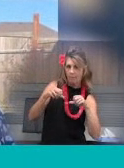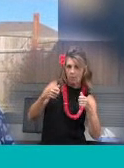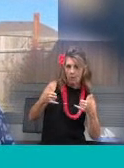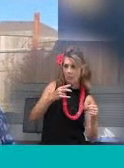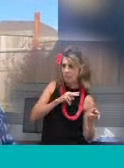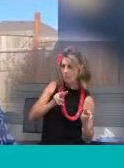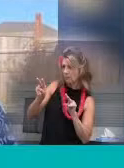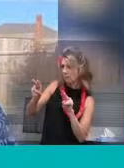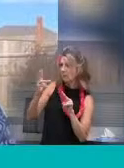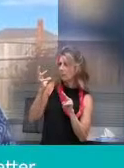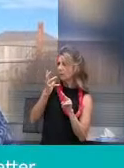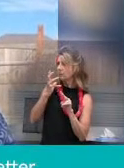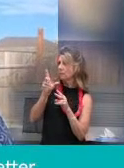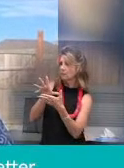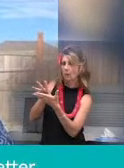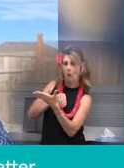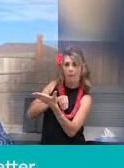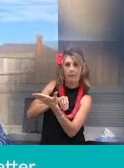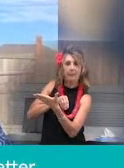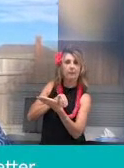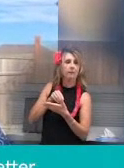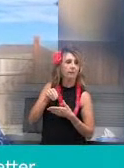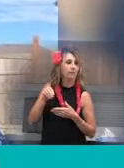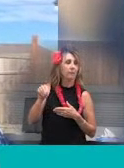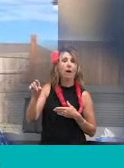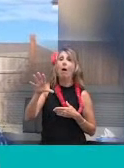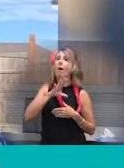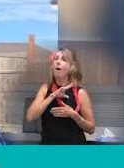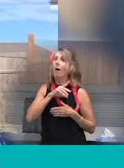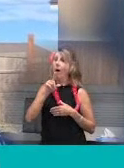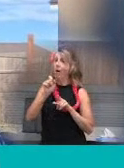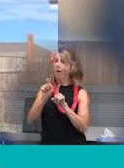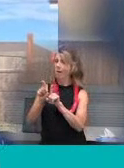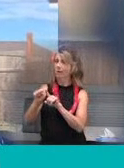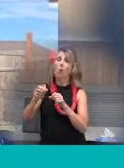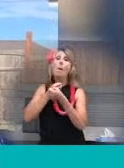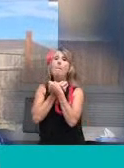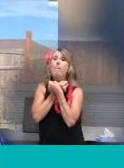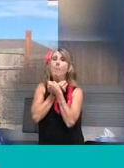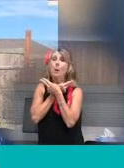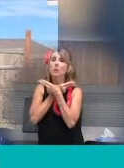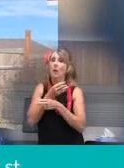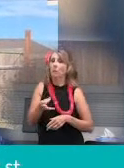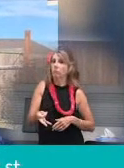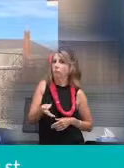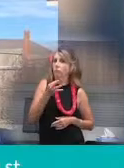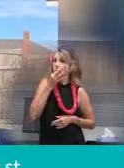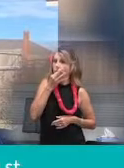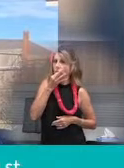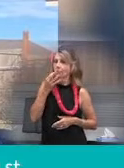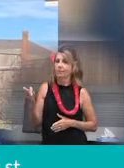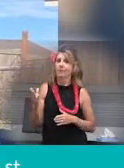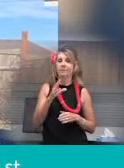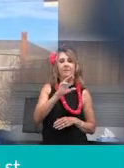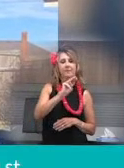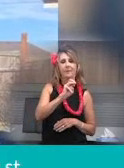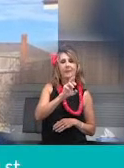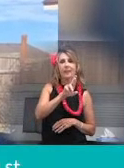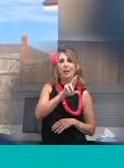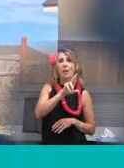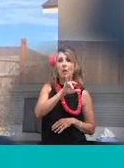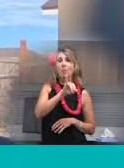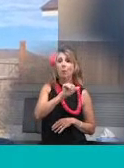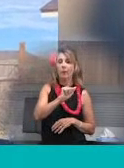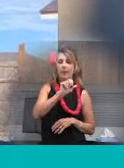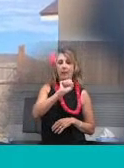in the community. He can also pull off a bow tie better than anyone that we know. Maria Spadafora, custodian